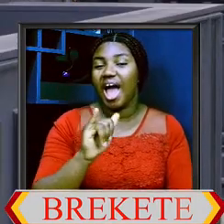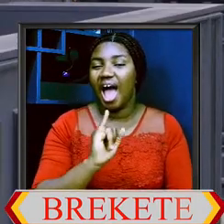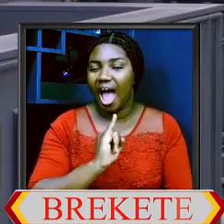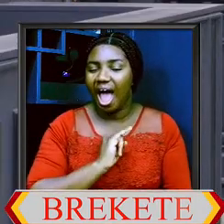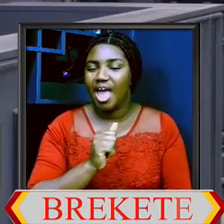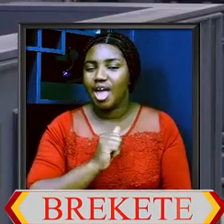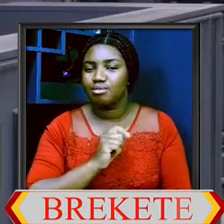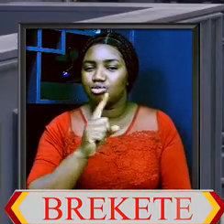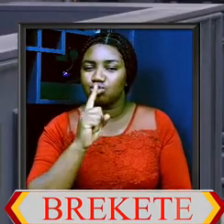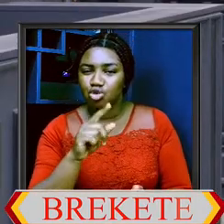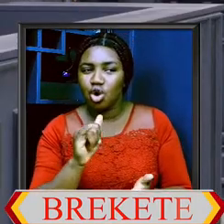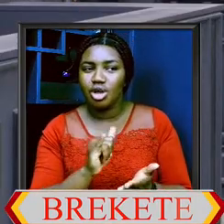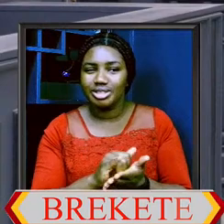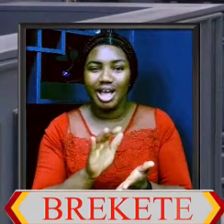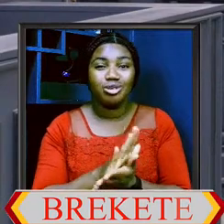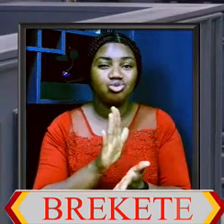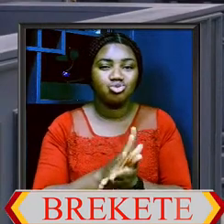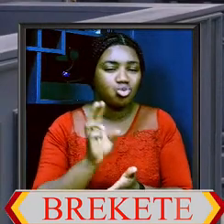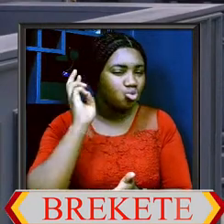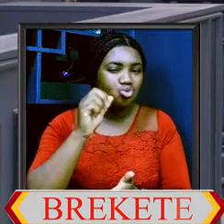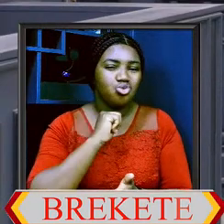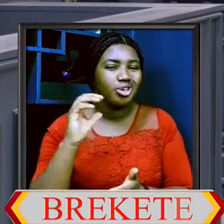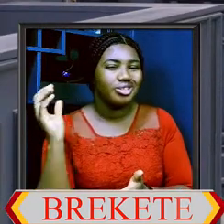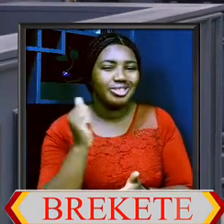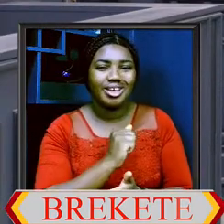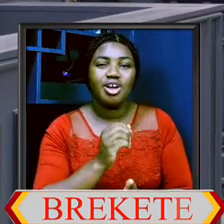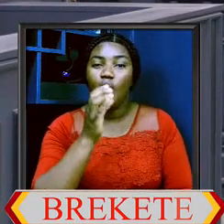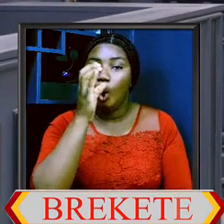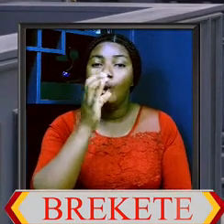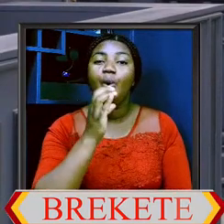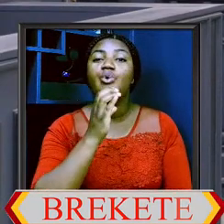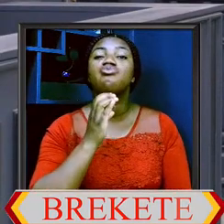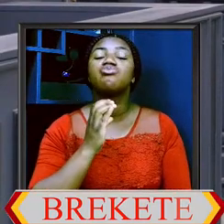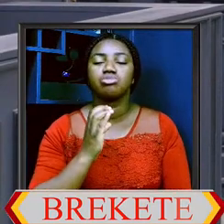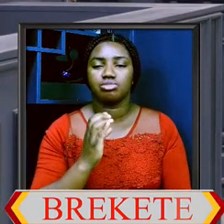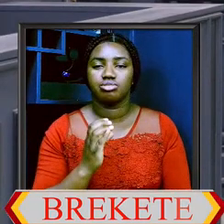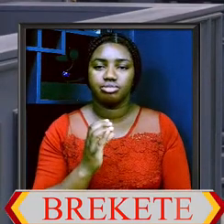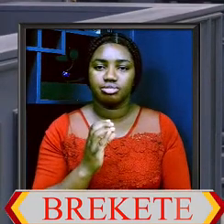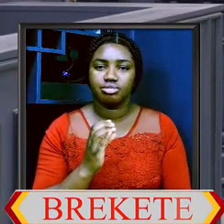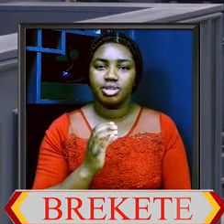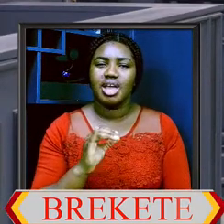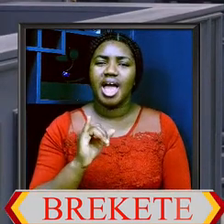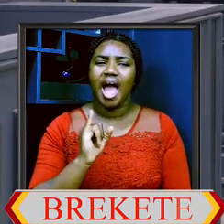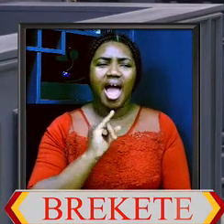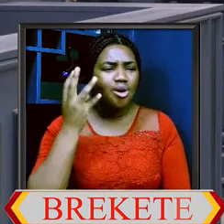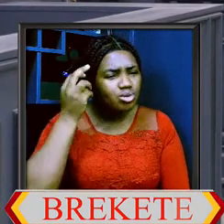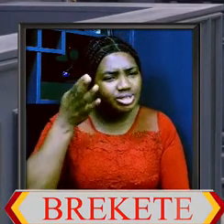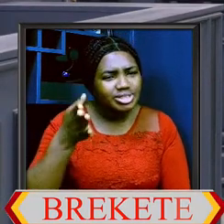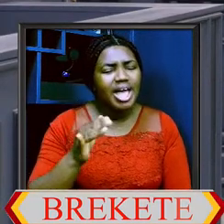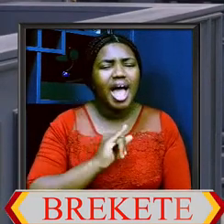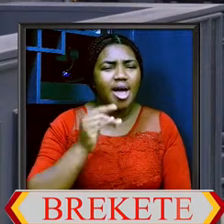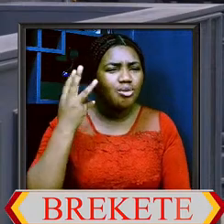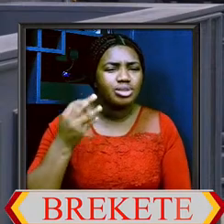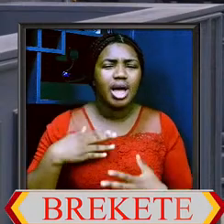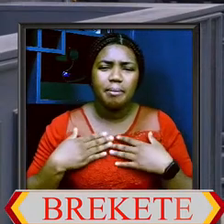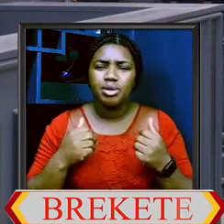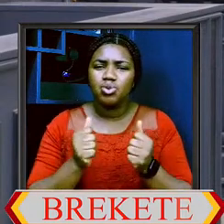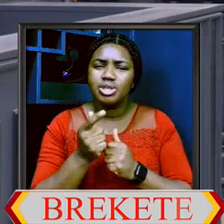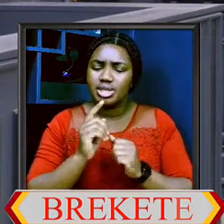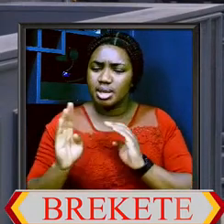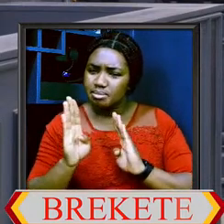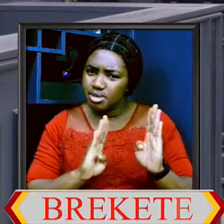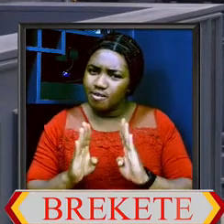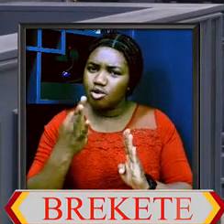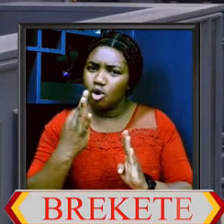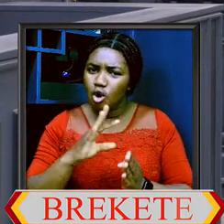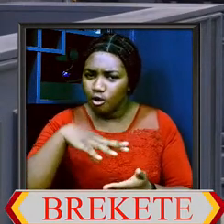cultism discipline did I I did that school I they impressed with the behavior of the students they say may